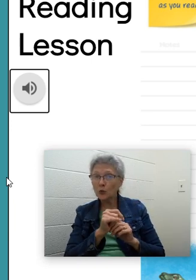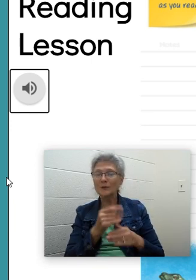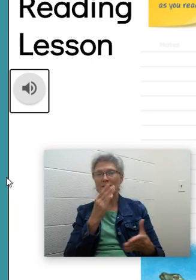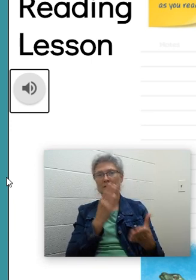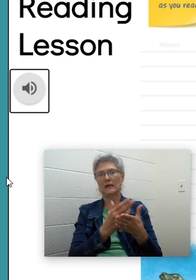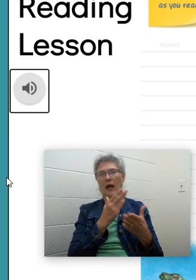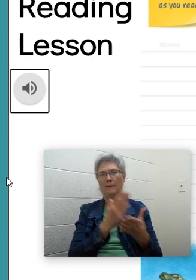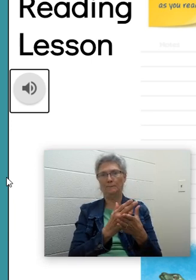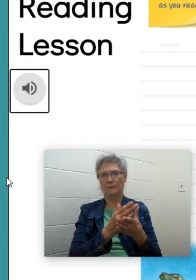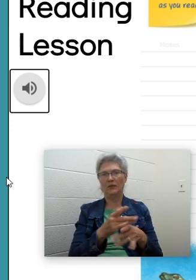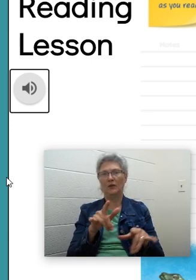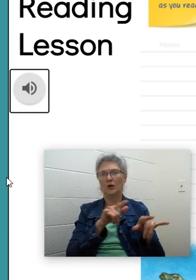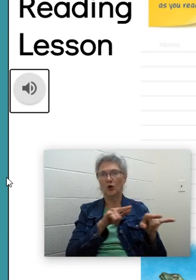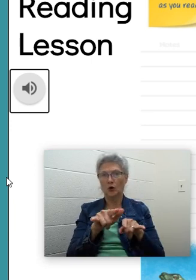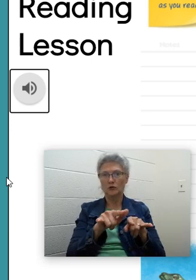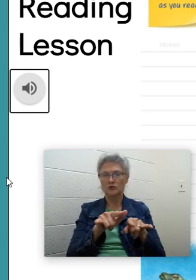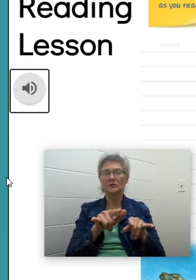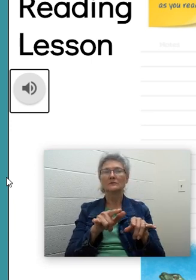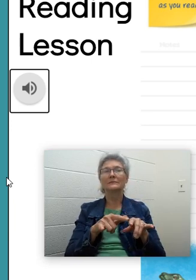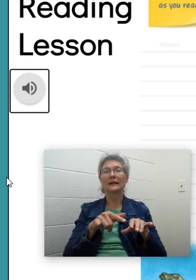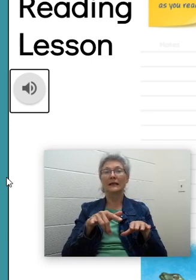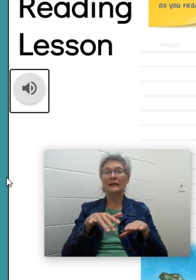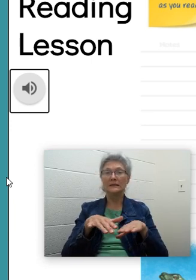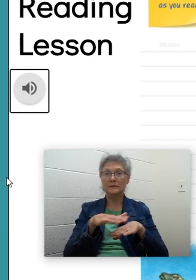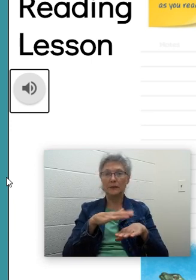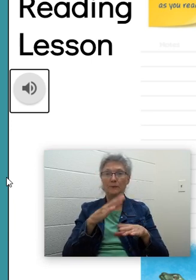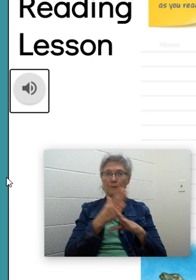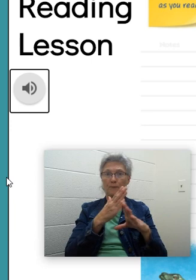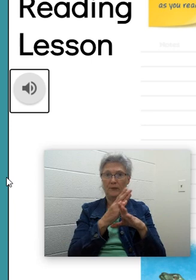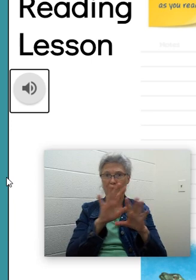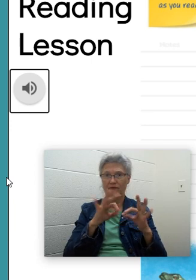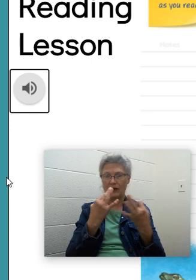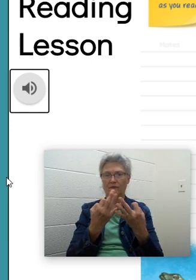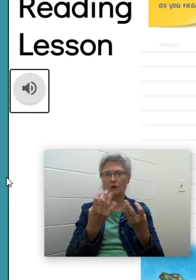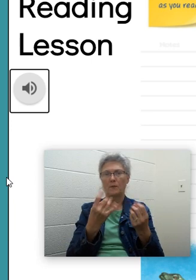his family's fortune for centuries.